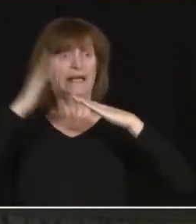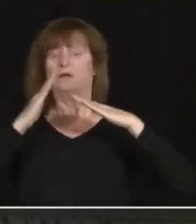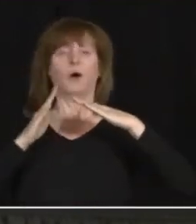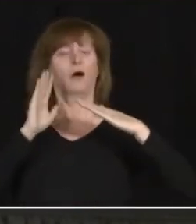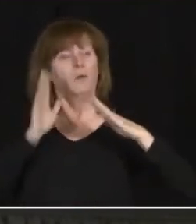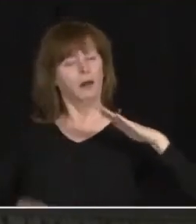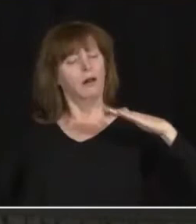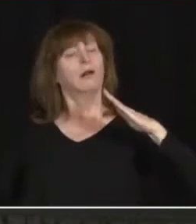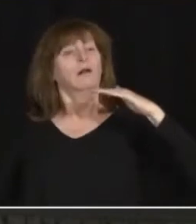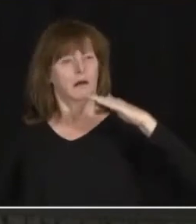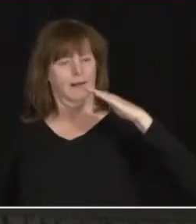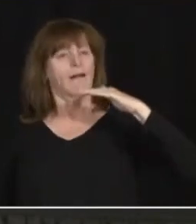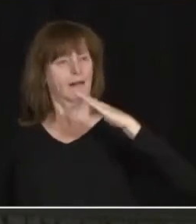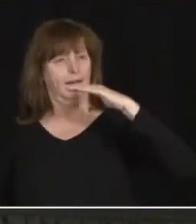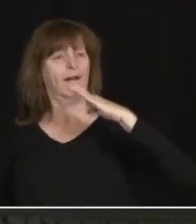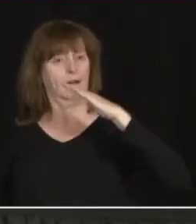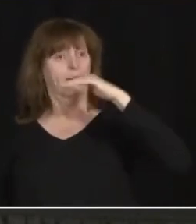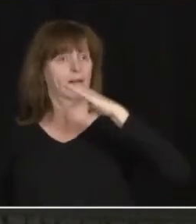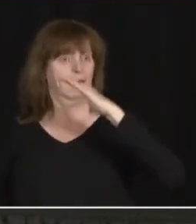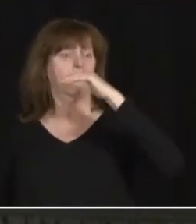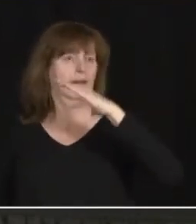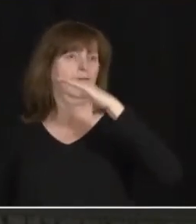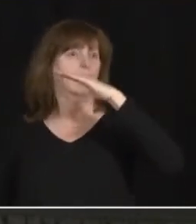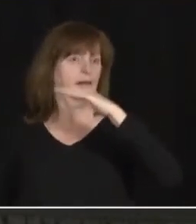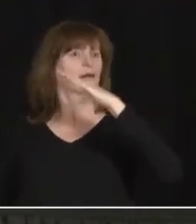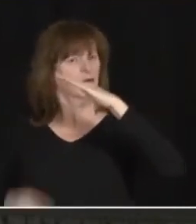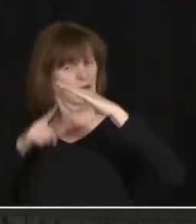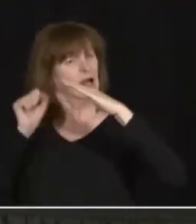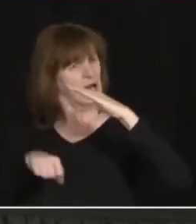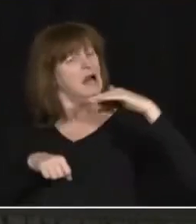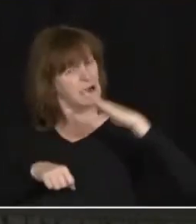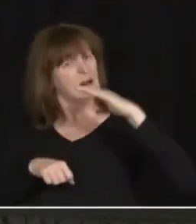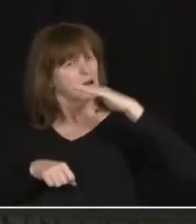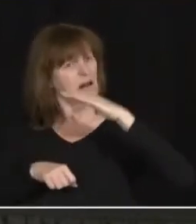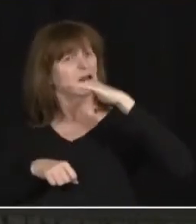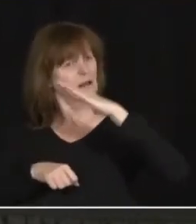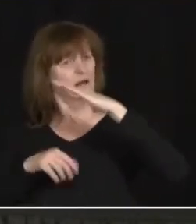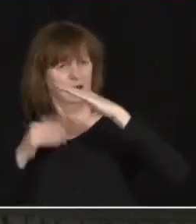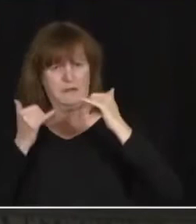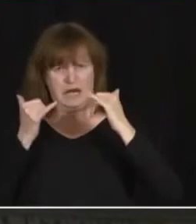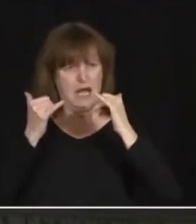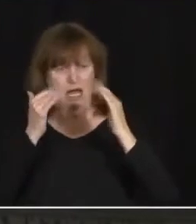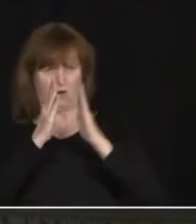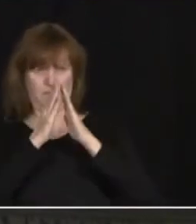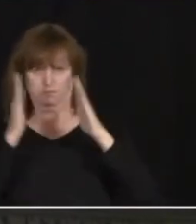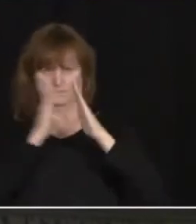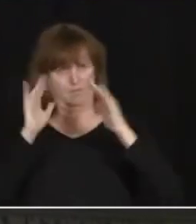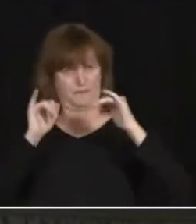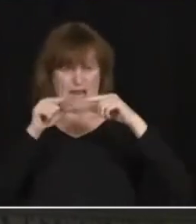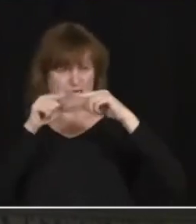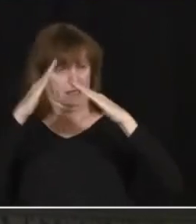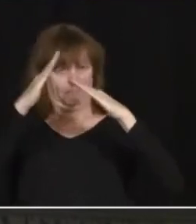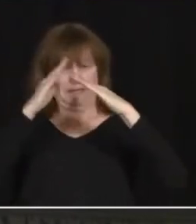prolong for a period of time, particularly given public health interventions. But we're in that peak period right now. Think back to the